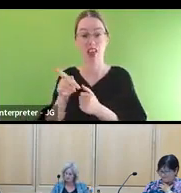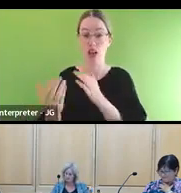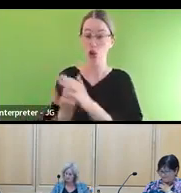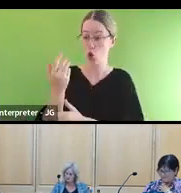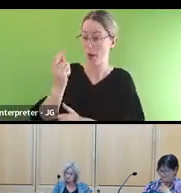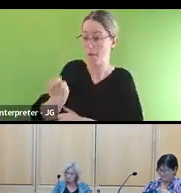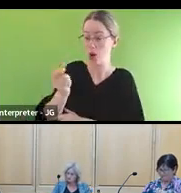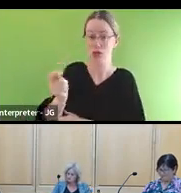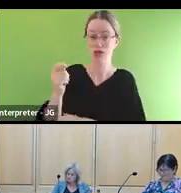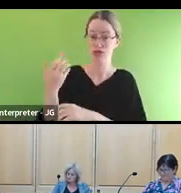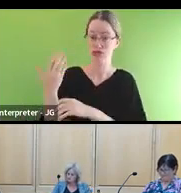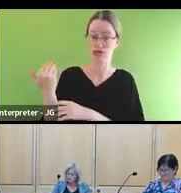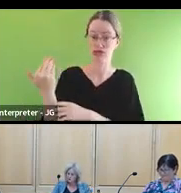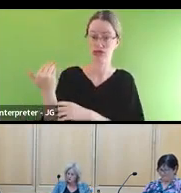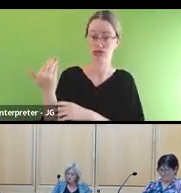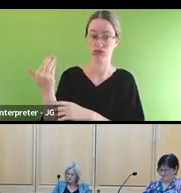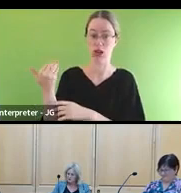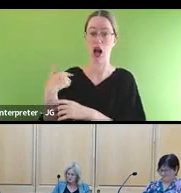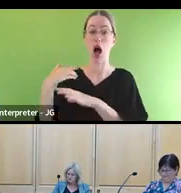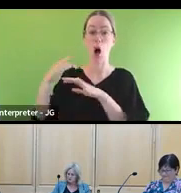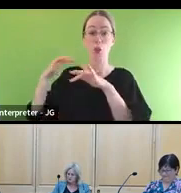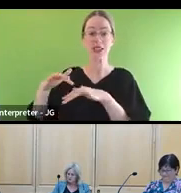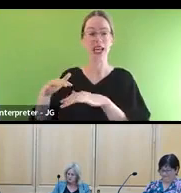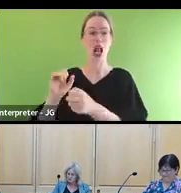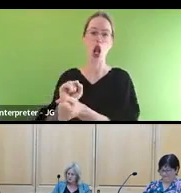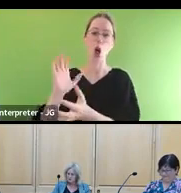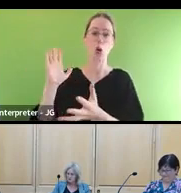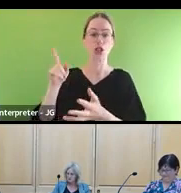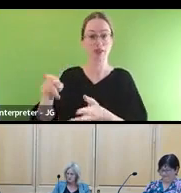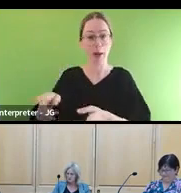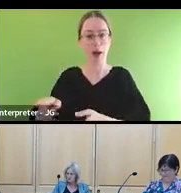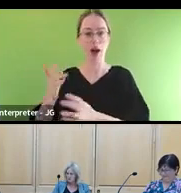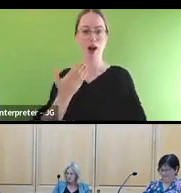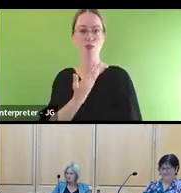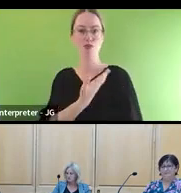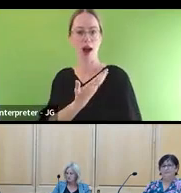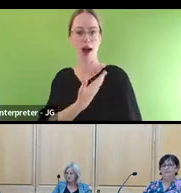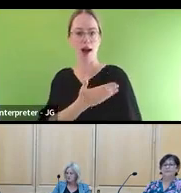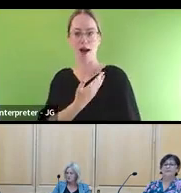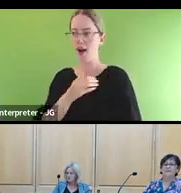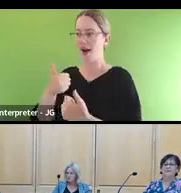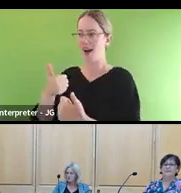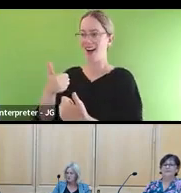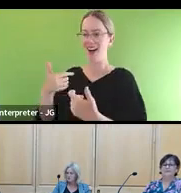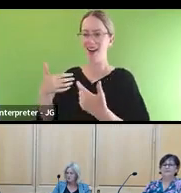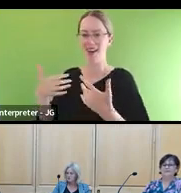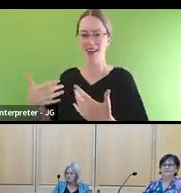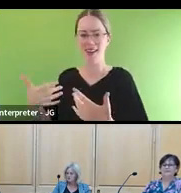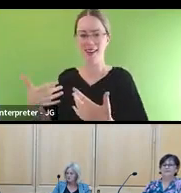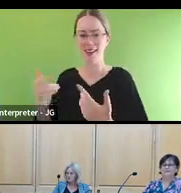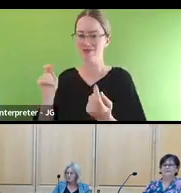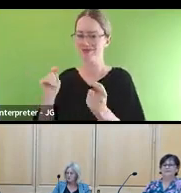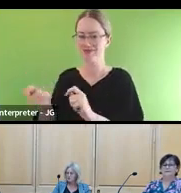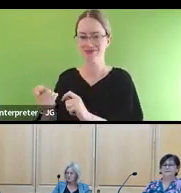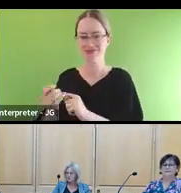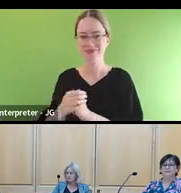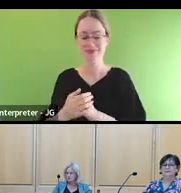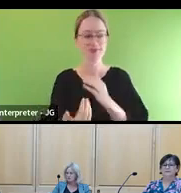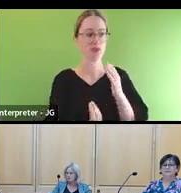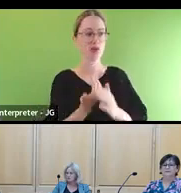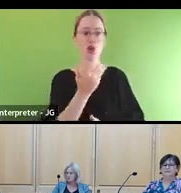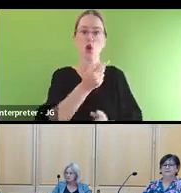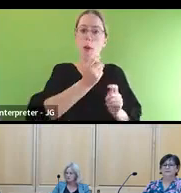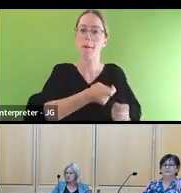so many long ago. I was at the launch of that and so proud of that. Some new builds